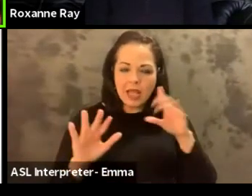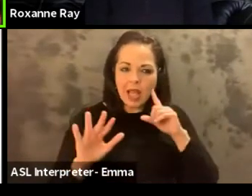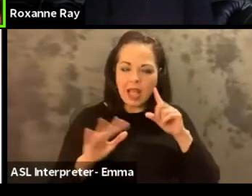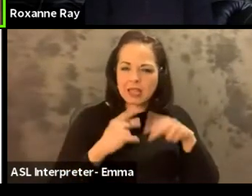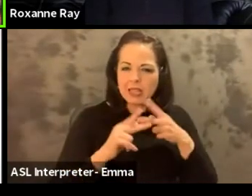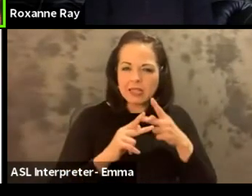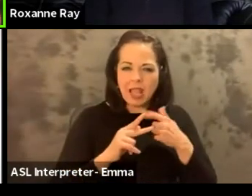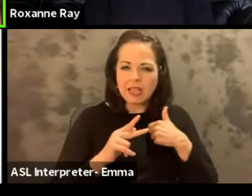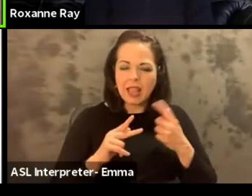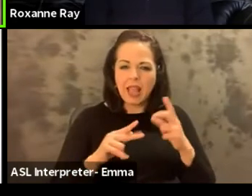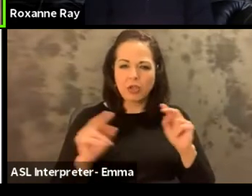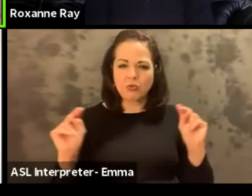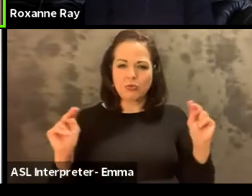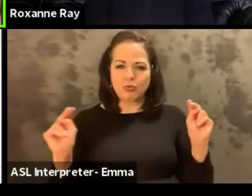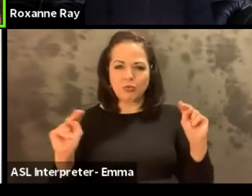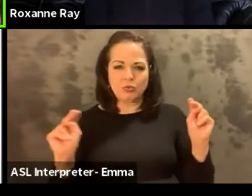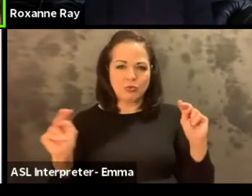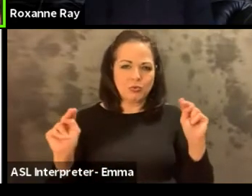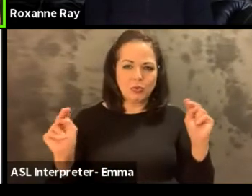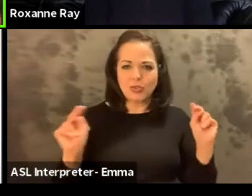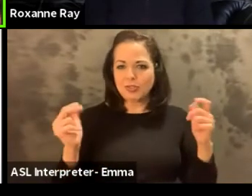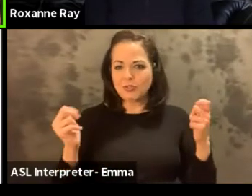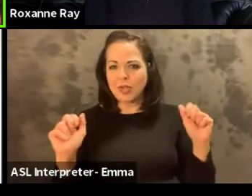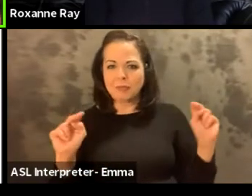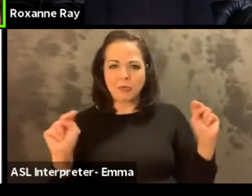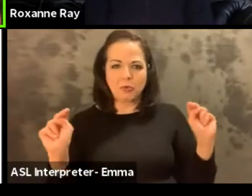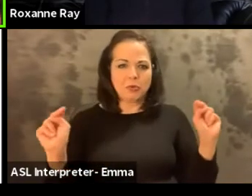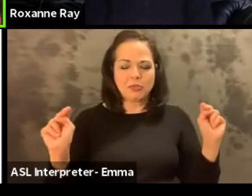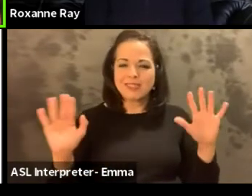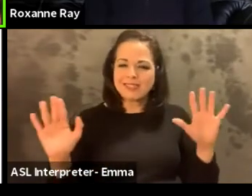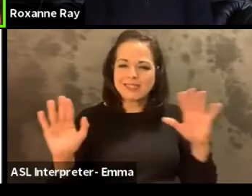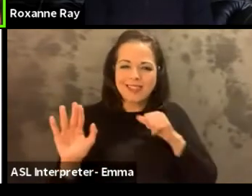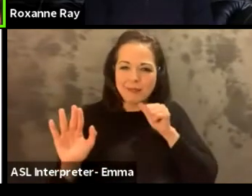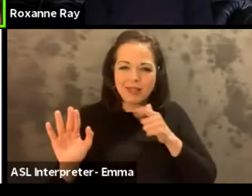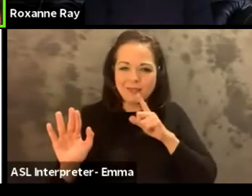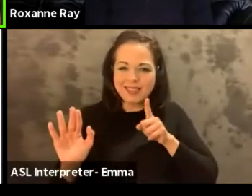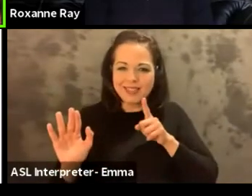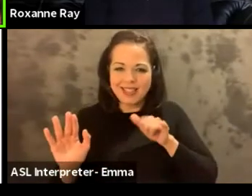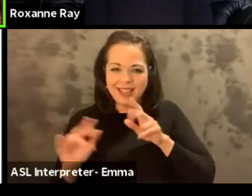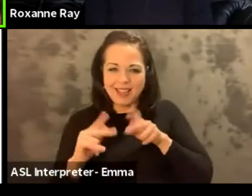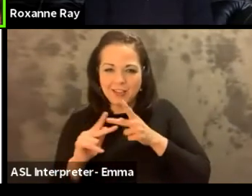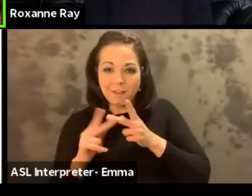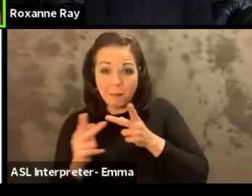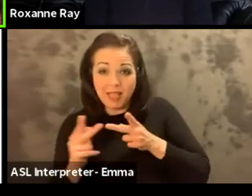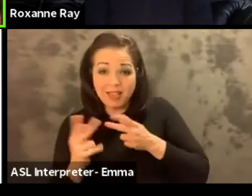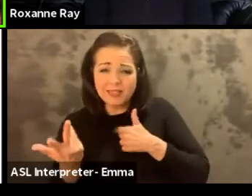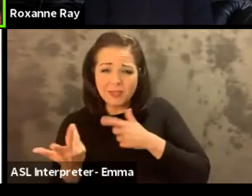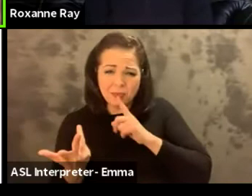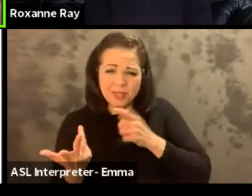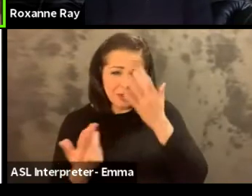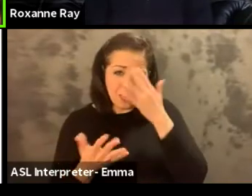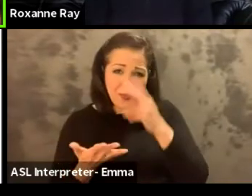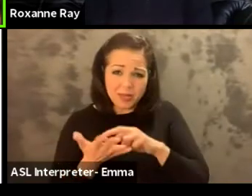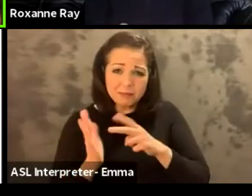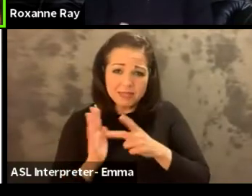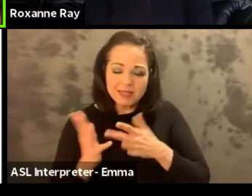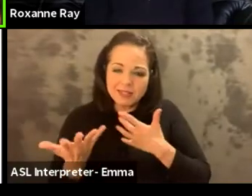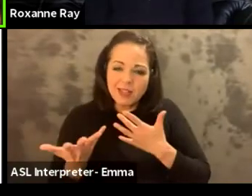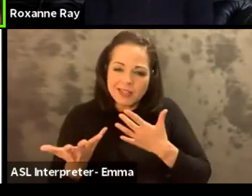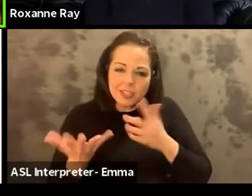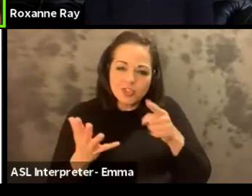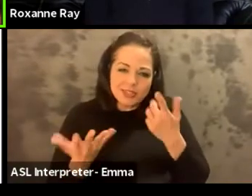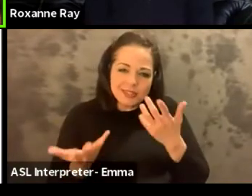agnostic, neutral, kind of trying to be neutral, even though I'm not, kind of place, you know what I mean? And so, yeah, just to say, you